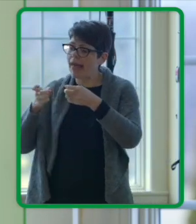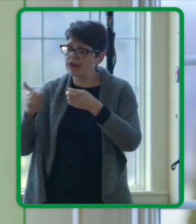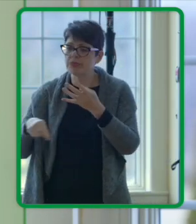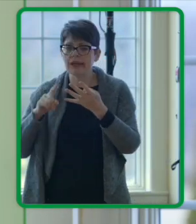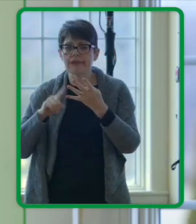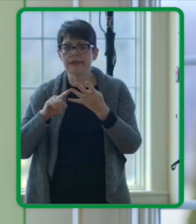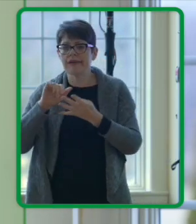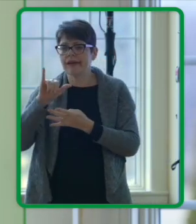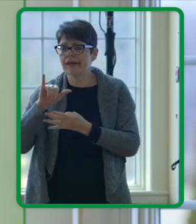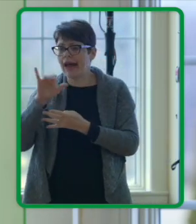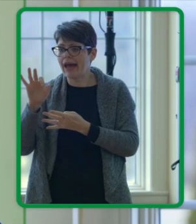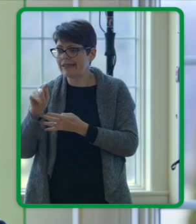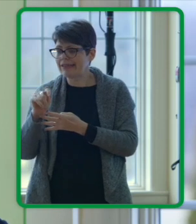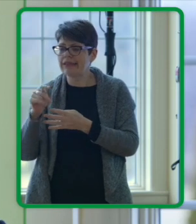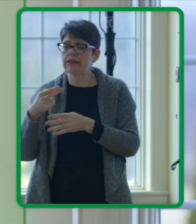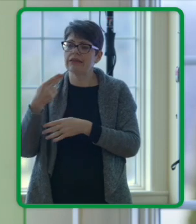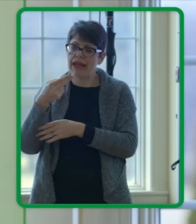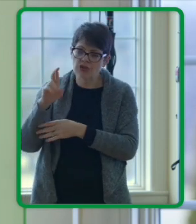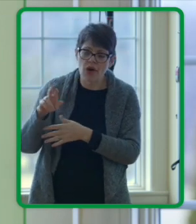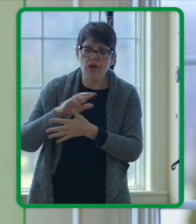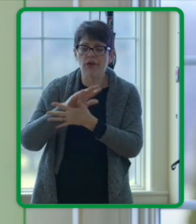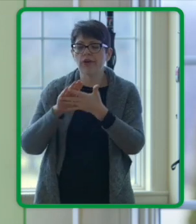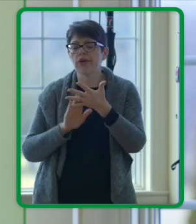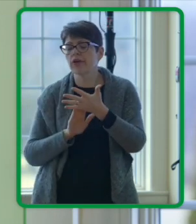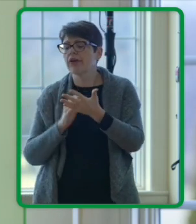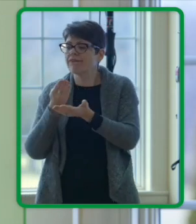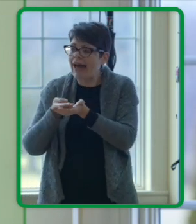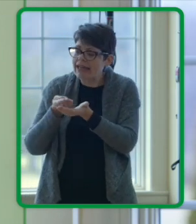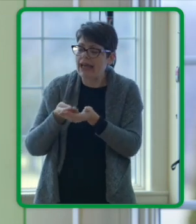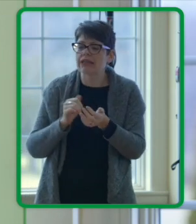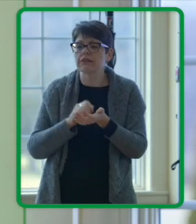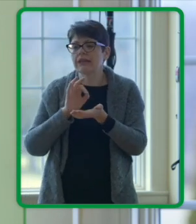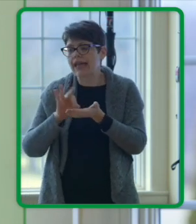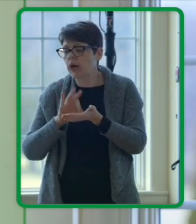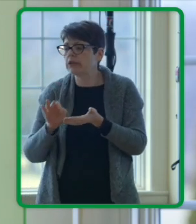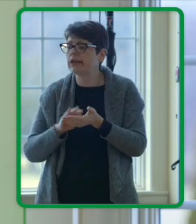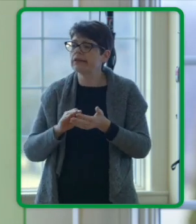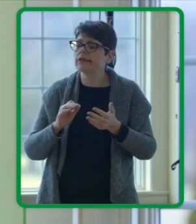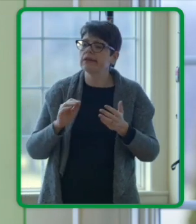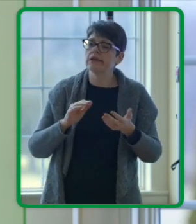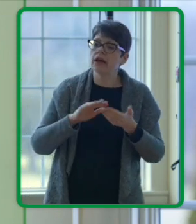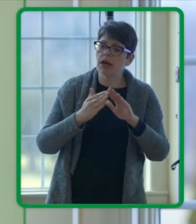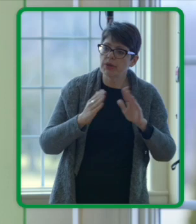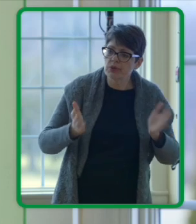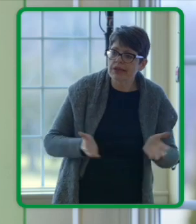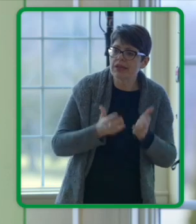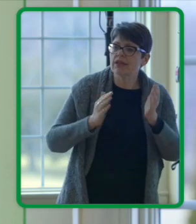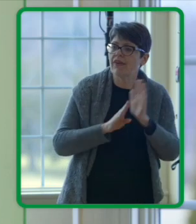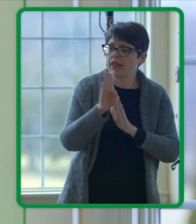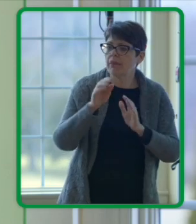technology, human resources, finance, accounting, community development, and so much